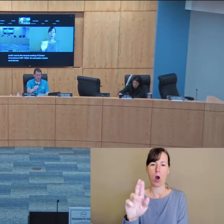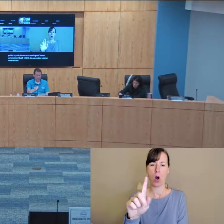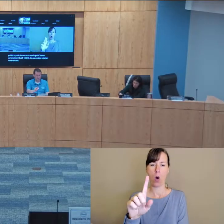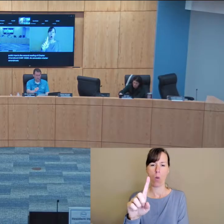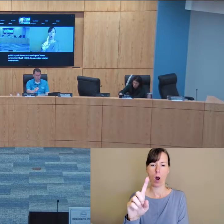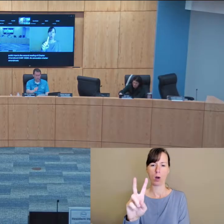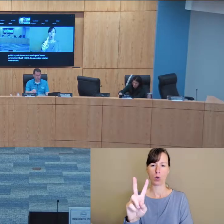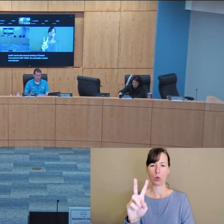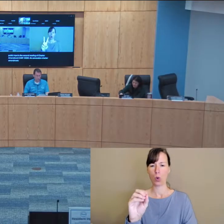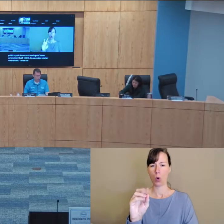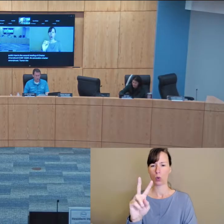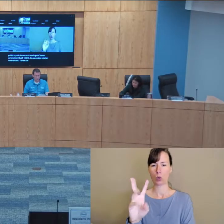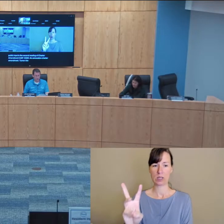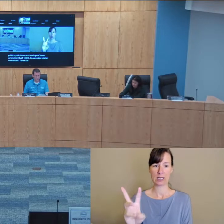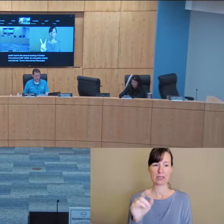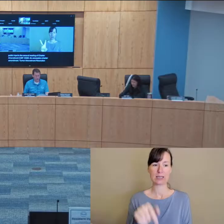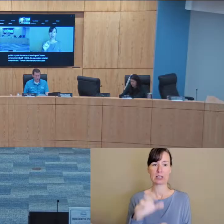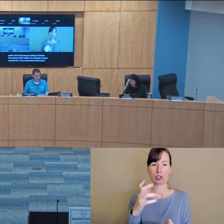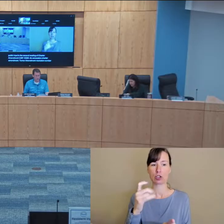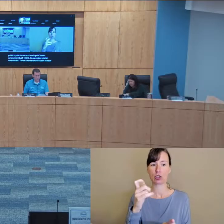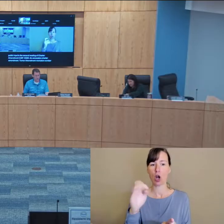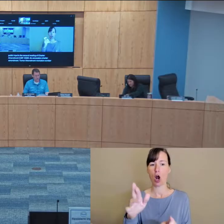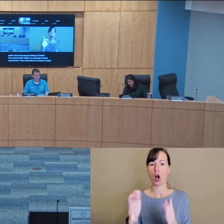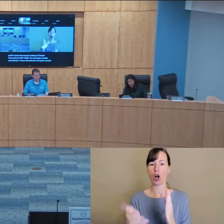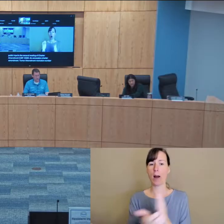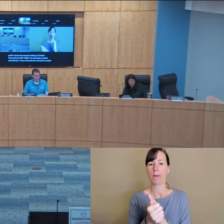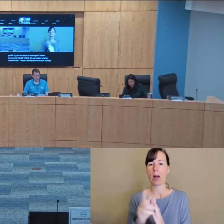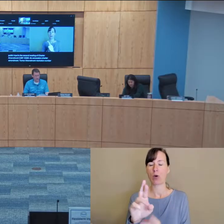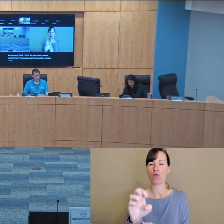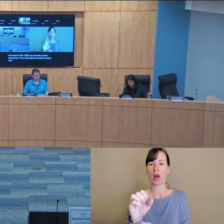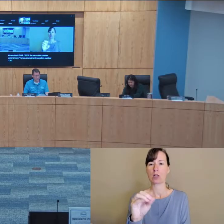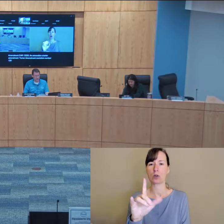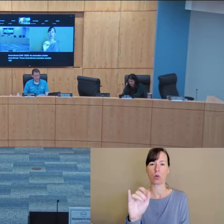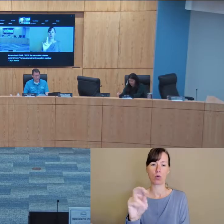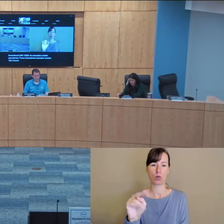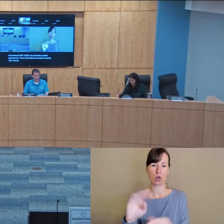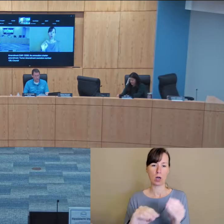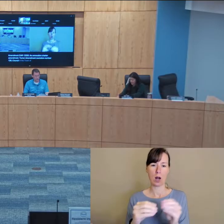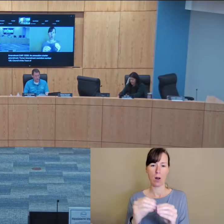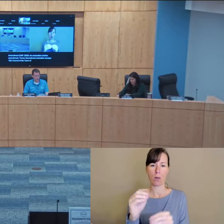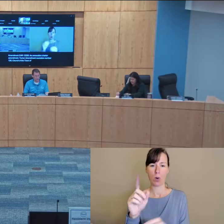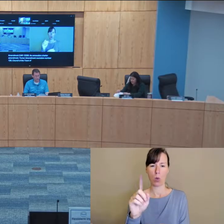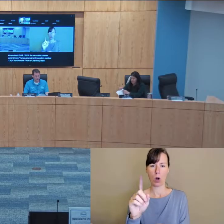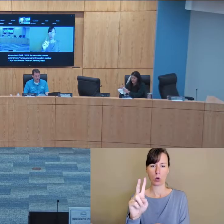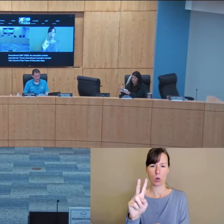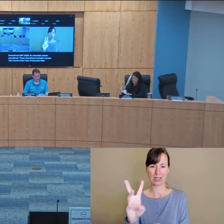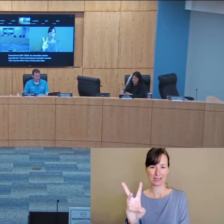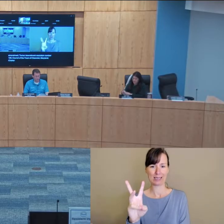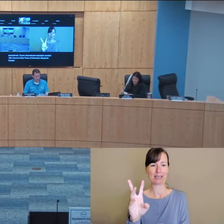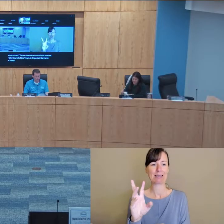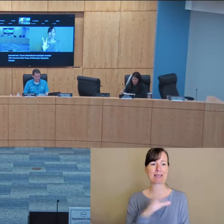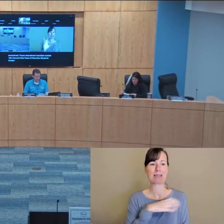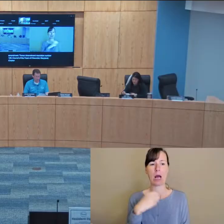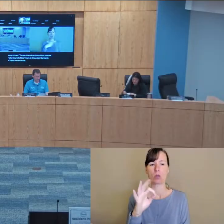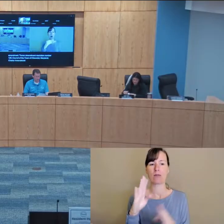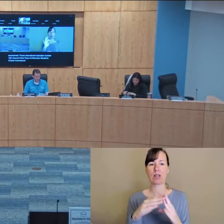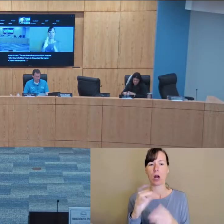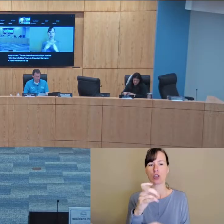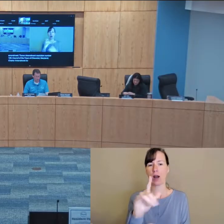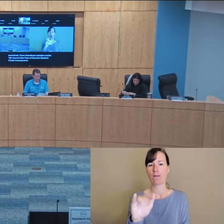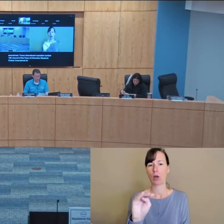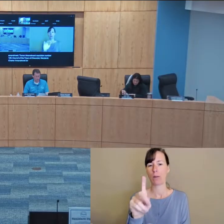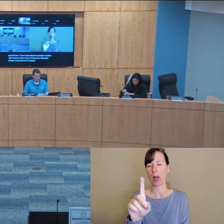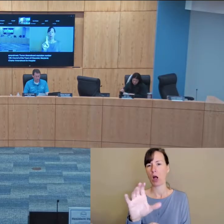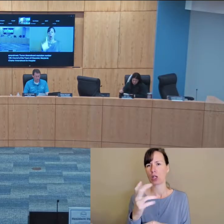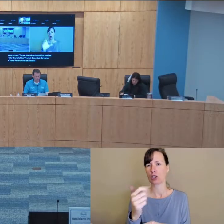Charter Amendment Resolution number 126, Council of the Town of Cheverly, Maryland Charter Amendment for Hospital Hill.